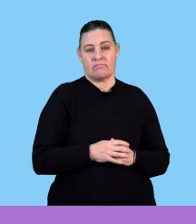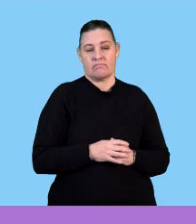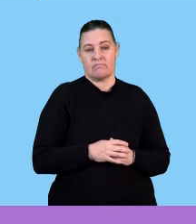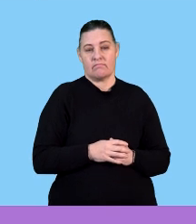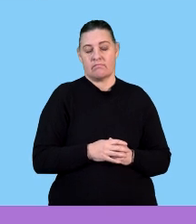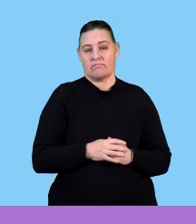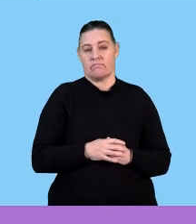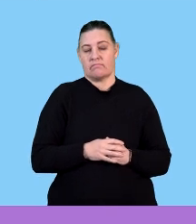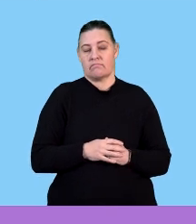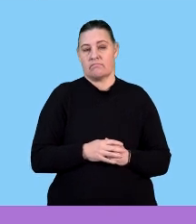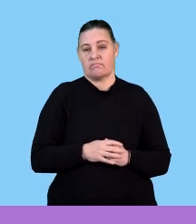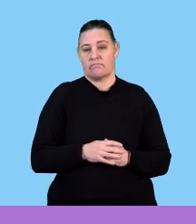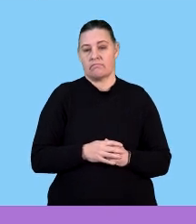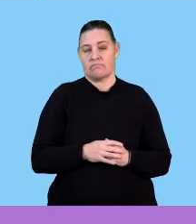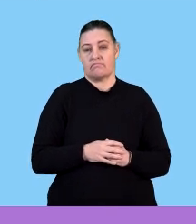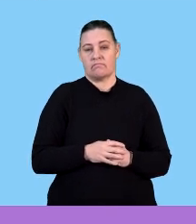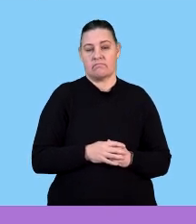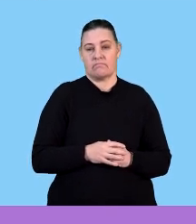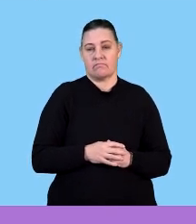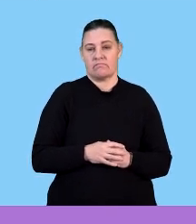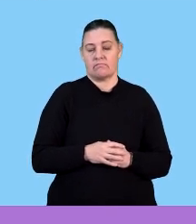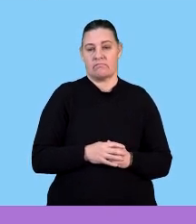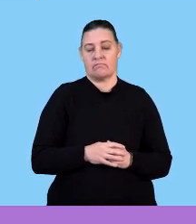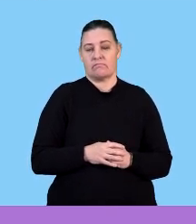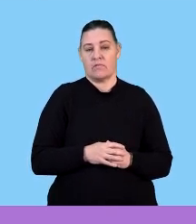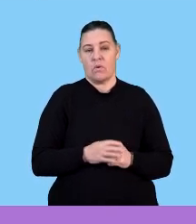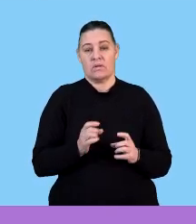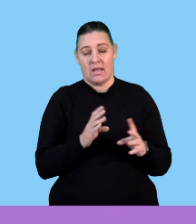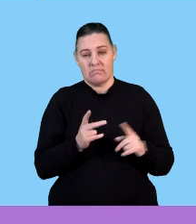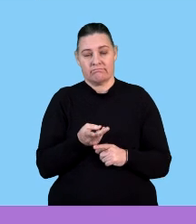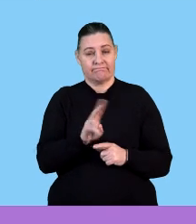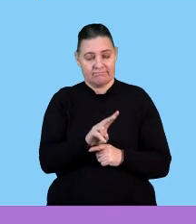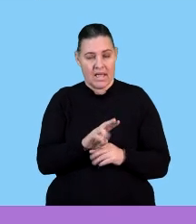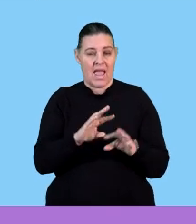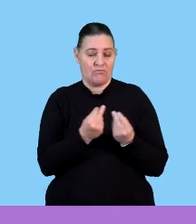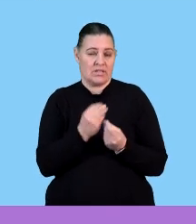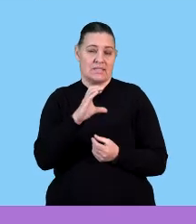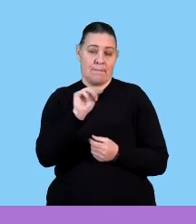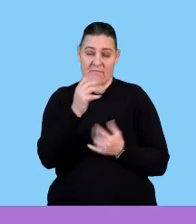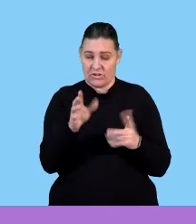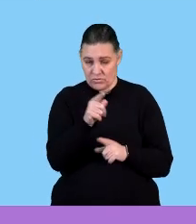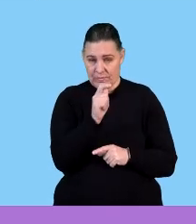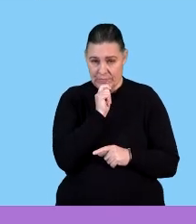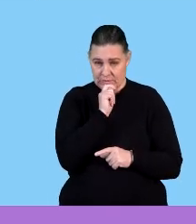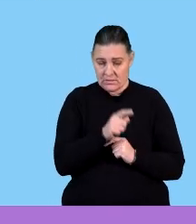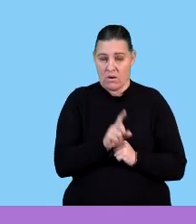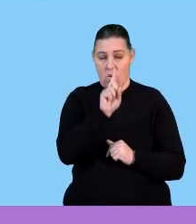So I'm going to start with this one because that's where we've already converted everything to centimeters.